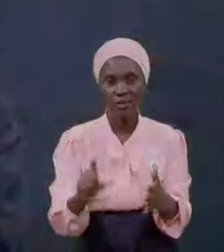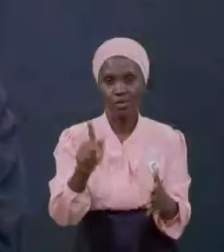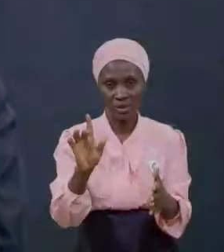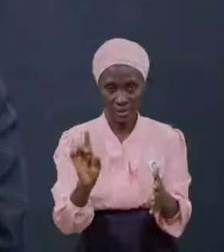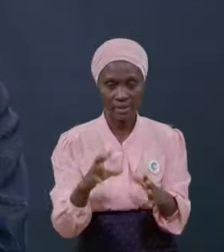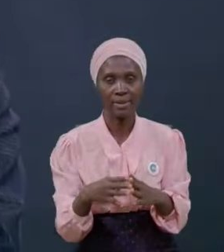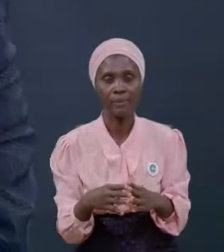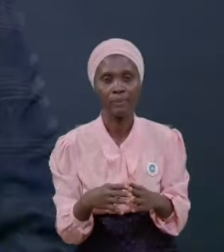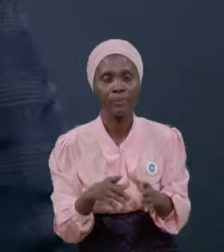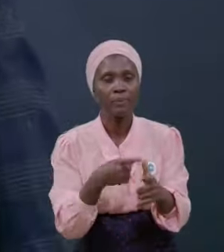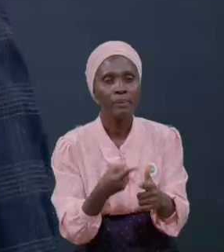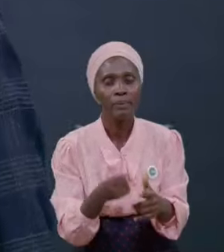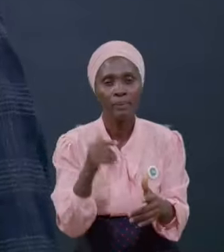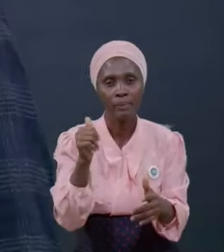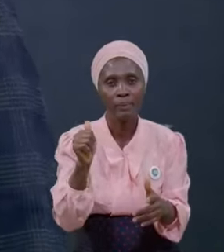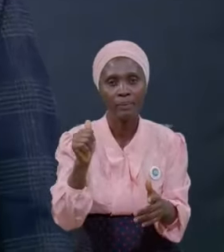unto Paul,